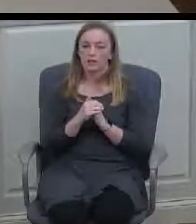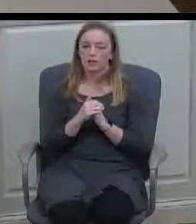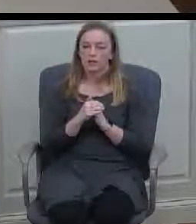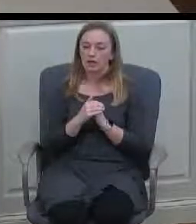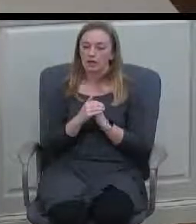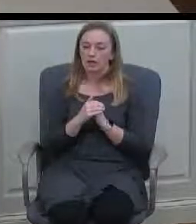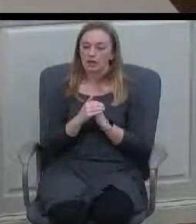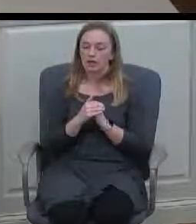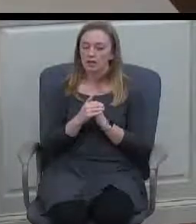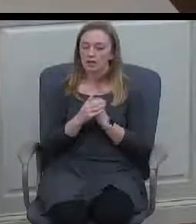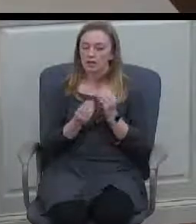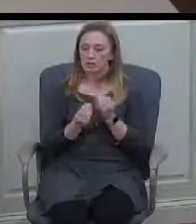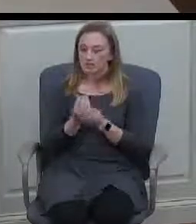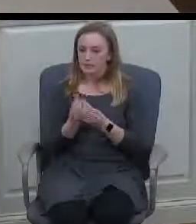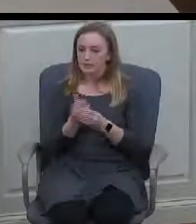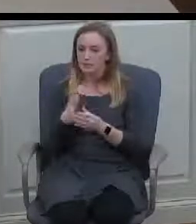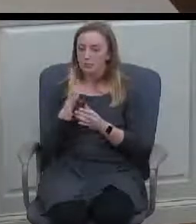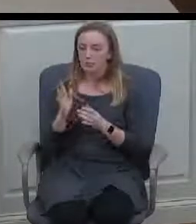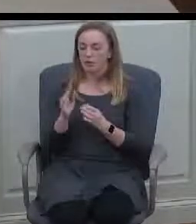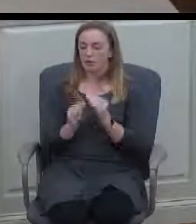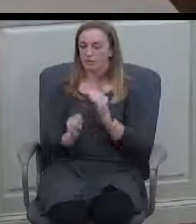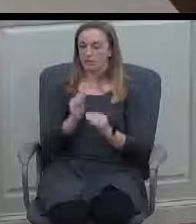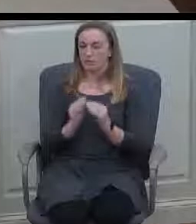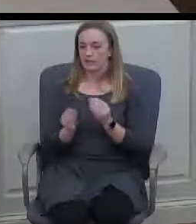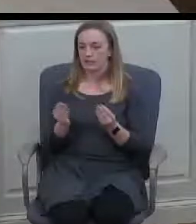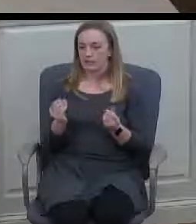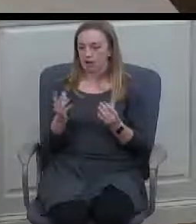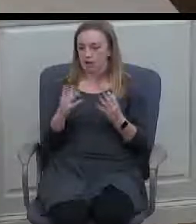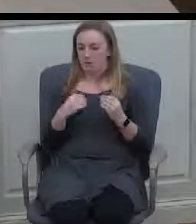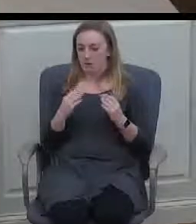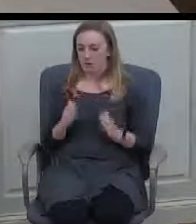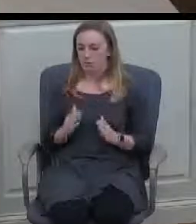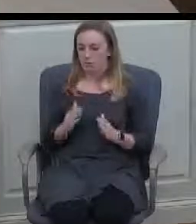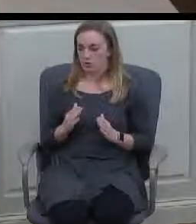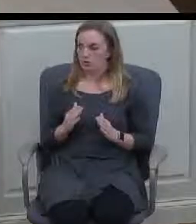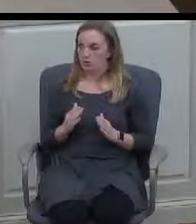Vegetation will be restored and property owner maintenance will be considered.